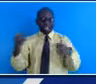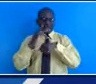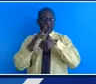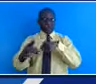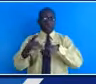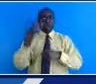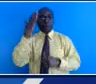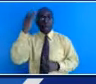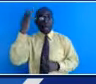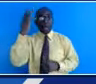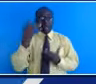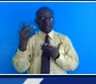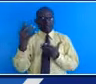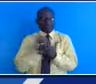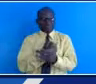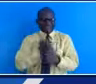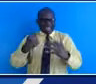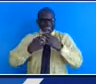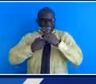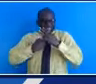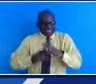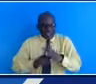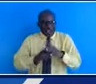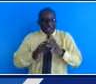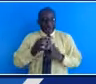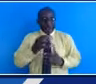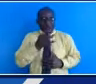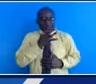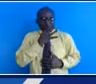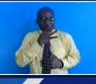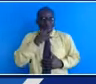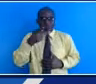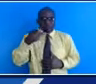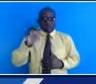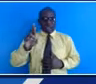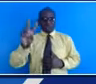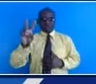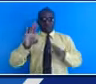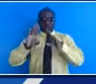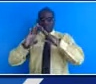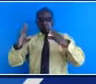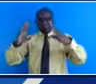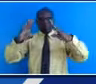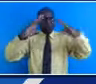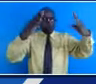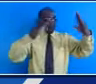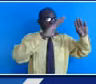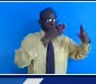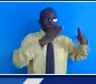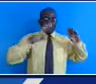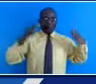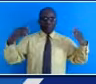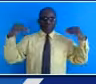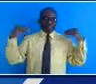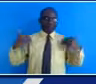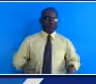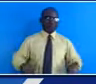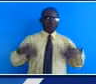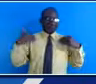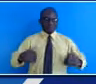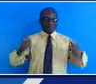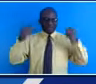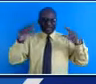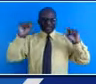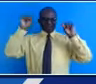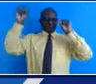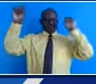business members from the Westchester community, from different parts of the Westchester community who are here, and they're going to have a chance to share some of their thoughts today as we